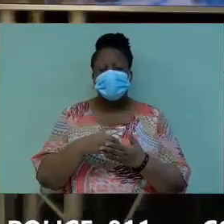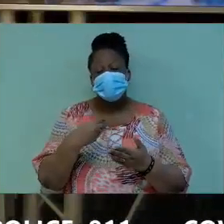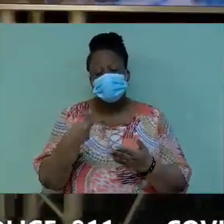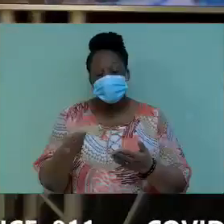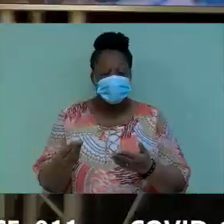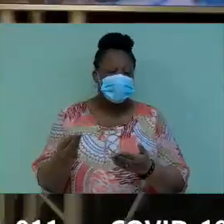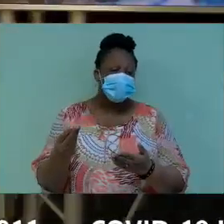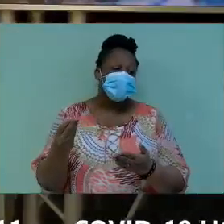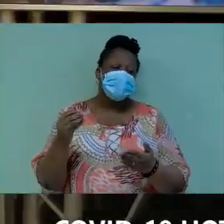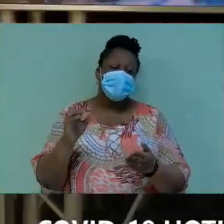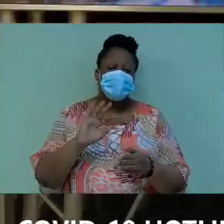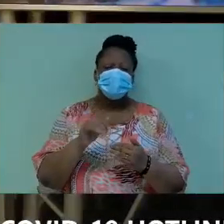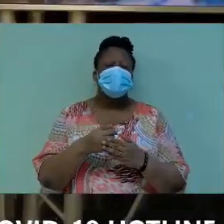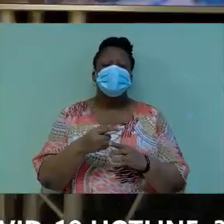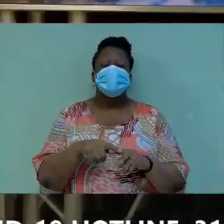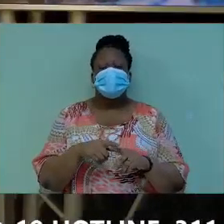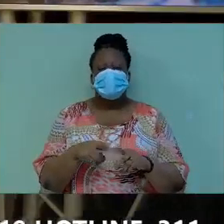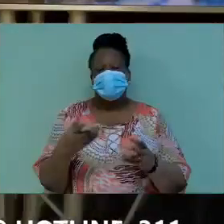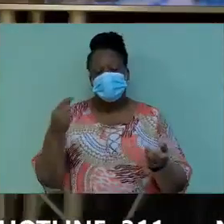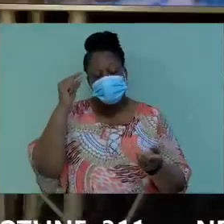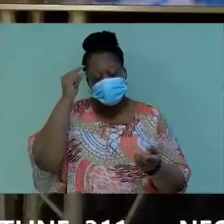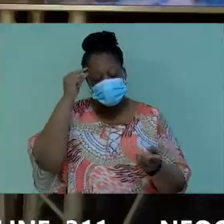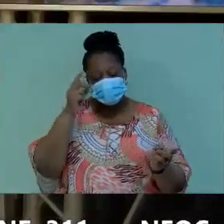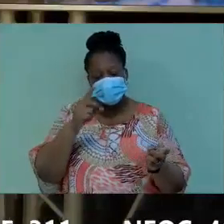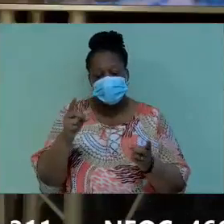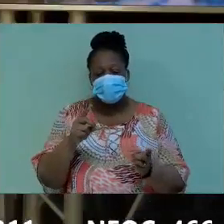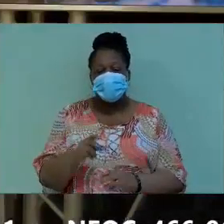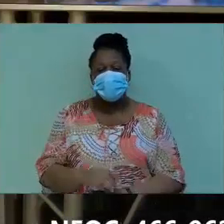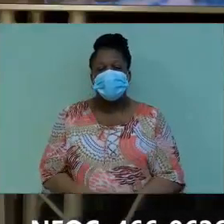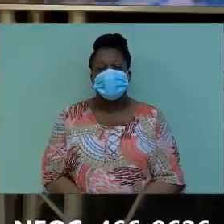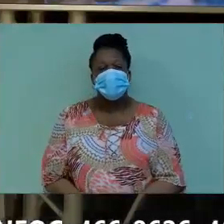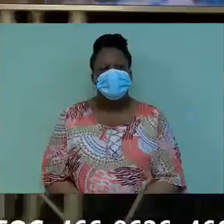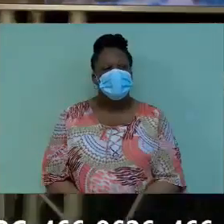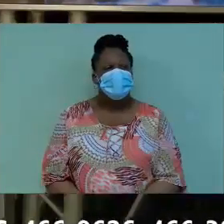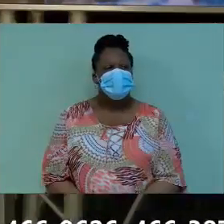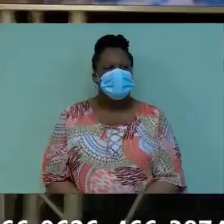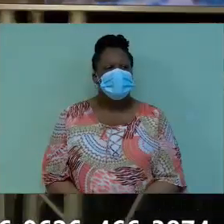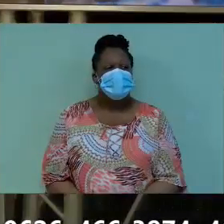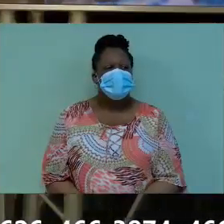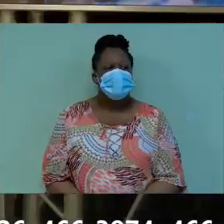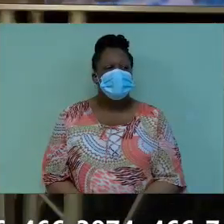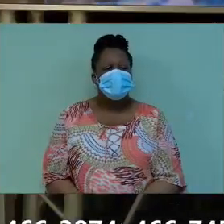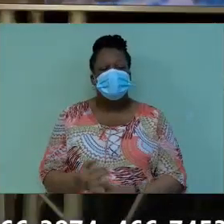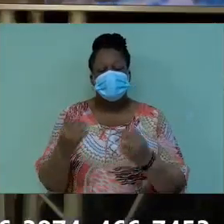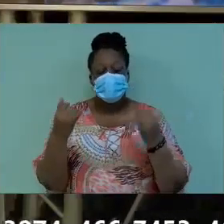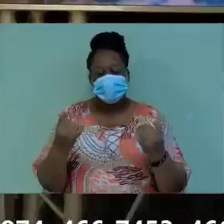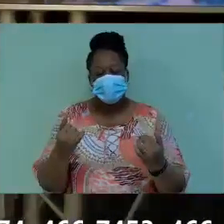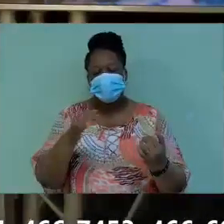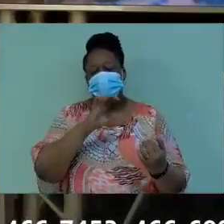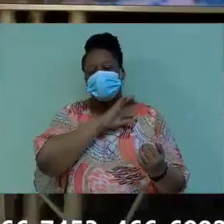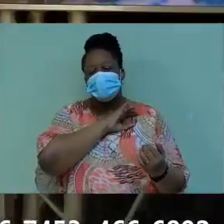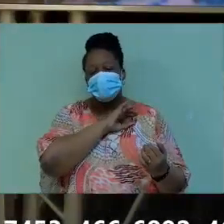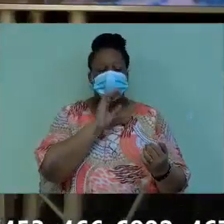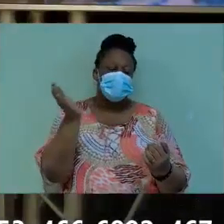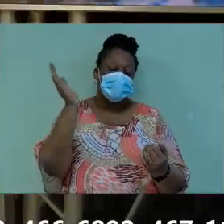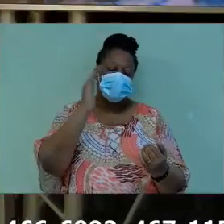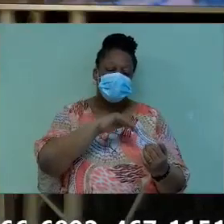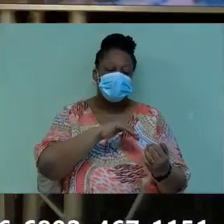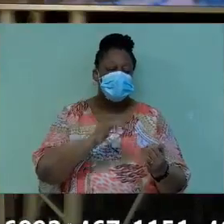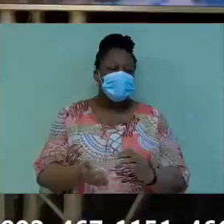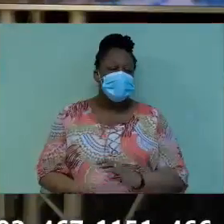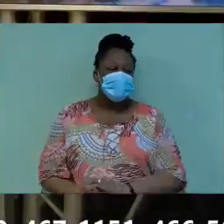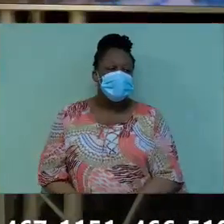and beyond. I now invite Superintendent Cromwell Henry, Divisional Commander for